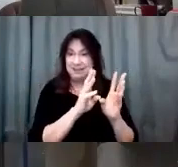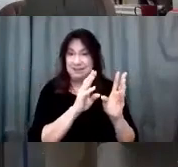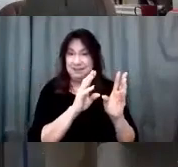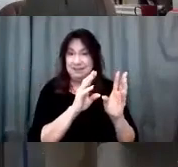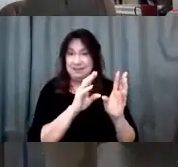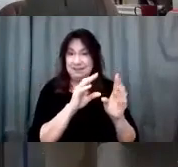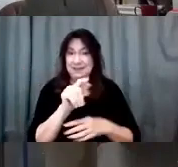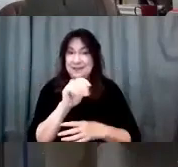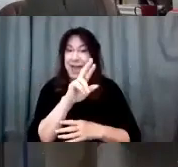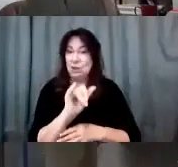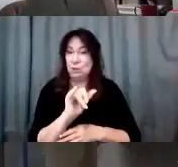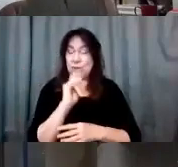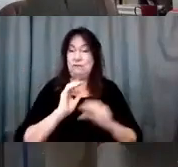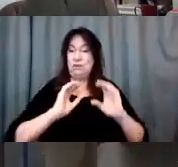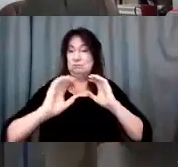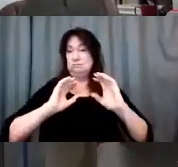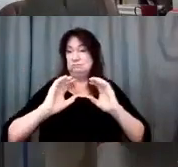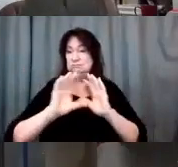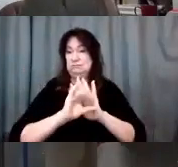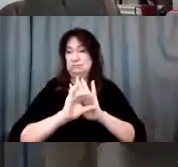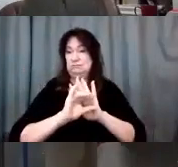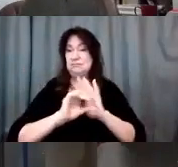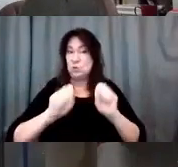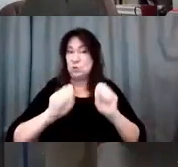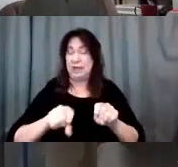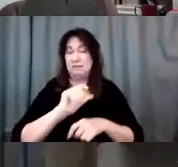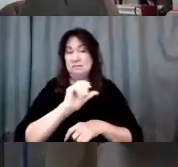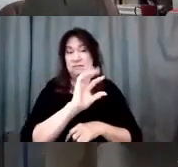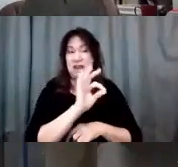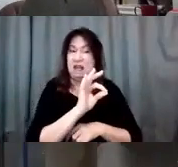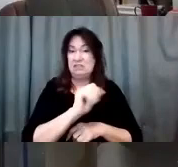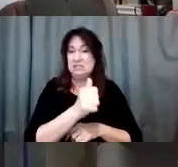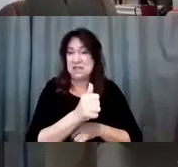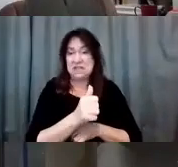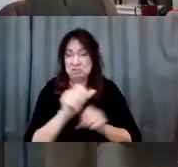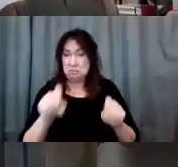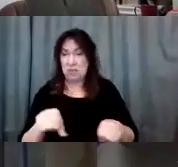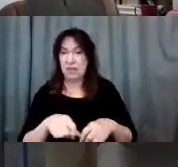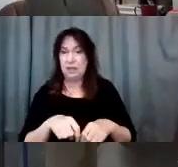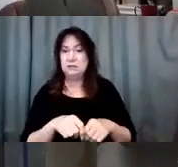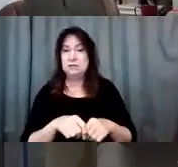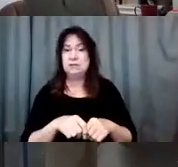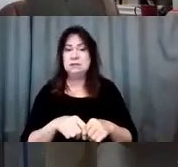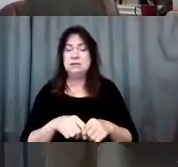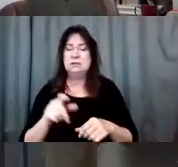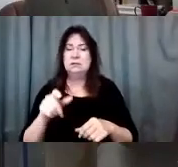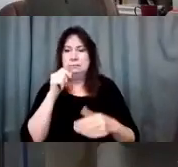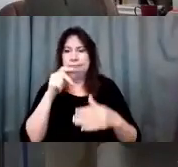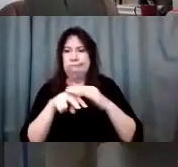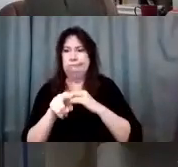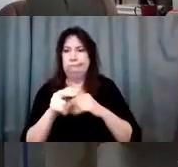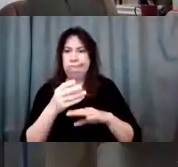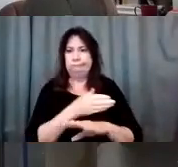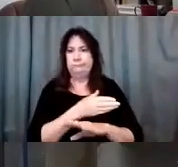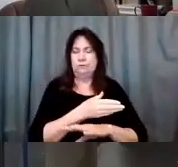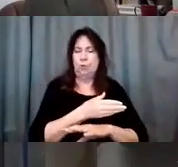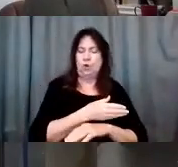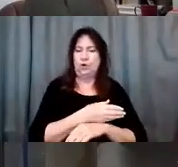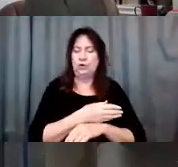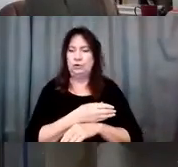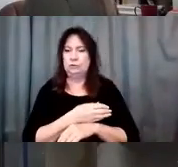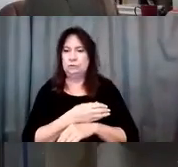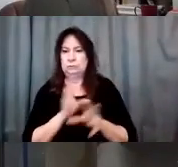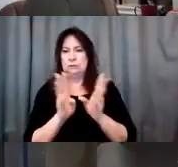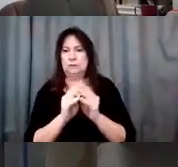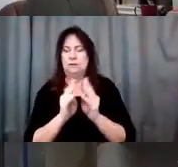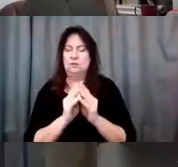as long as you would like on the 9th or the 10th. We don't anticipate you would want to do it a moment before, just like you